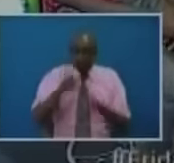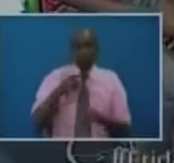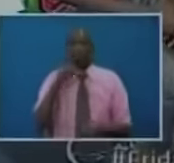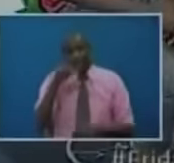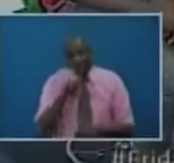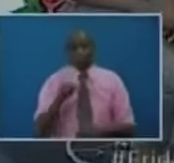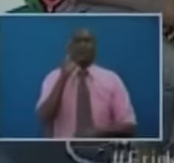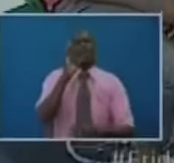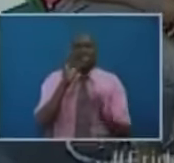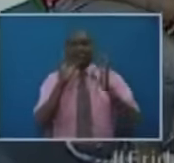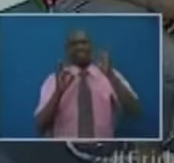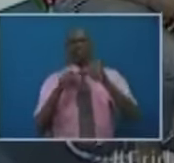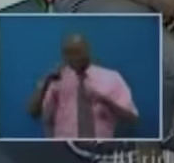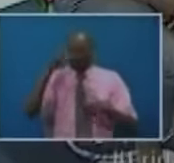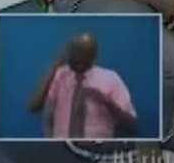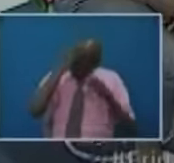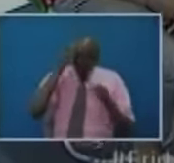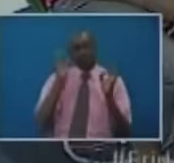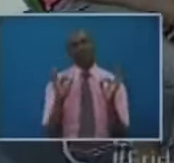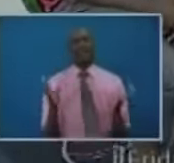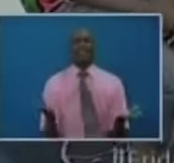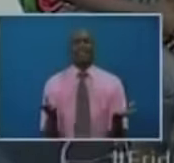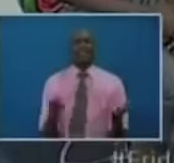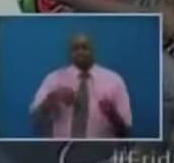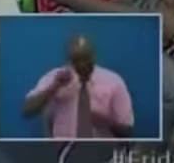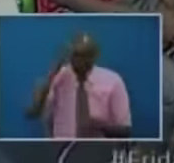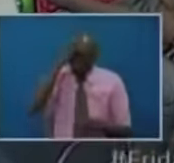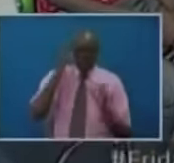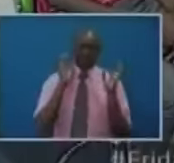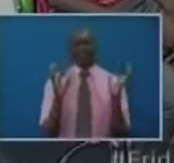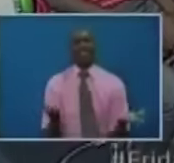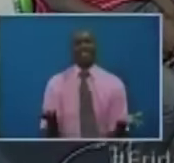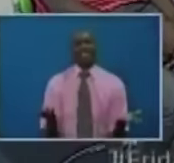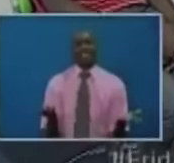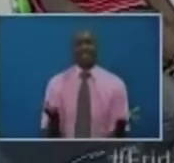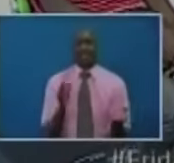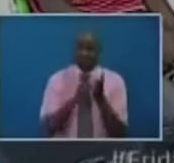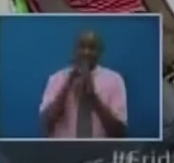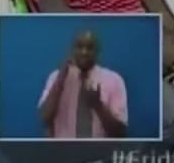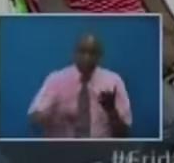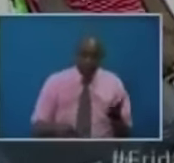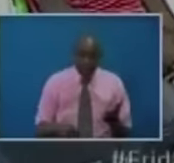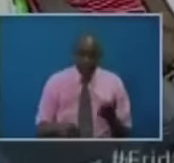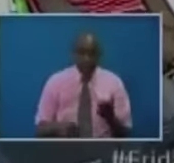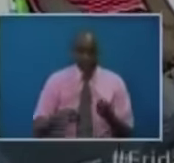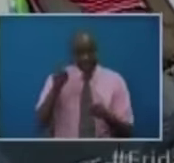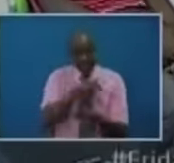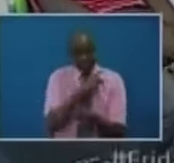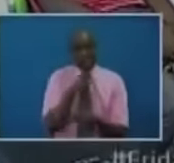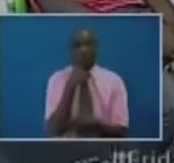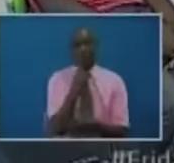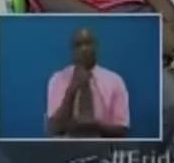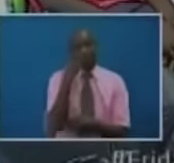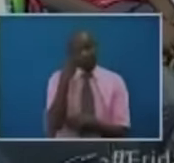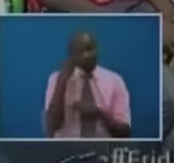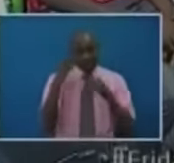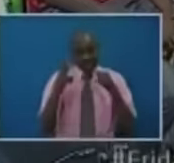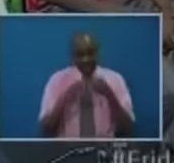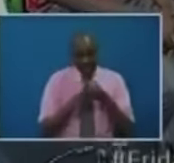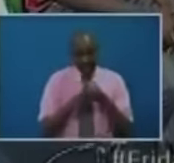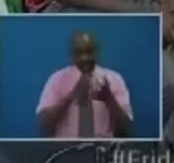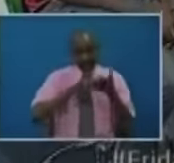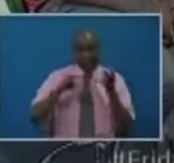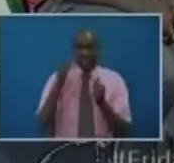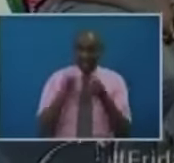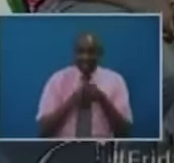you are smart. Uh-huh. You know. You know it. You know. That's why the Bible says in Psalms 139, verse